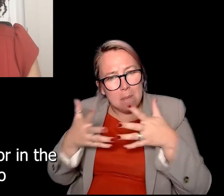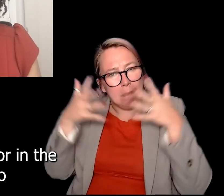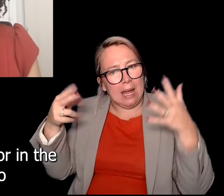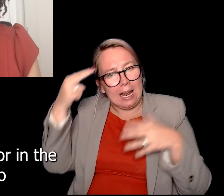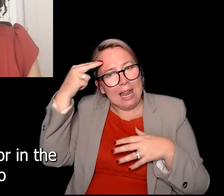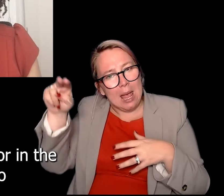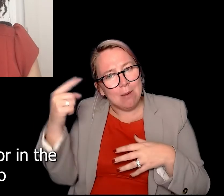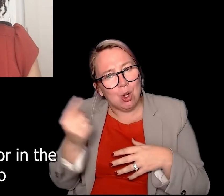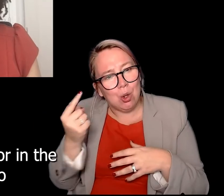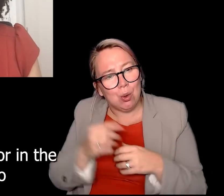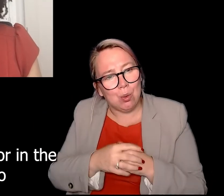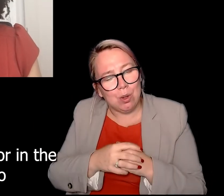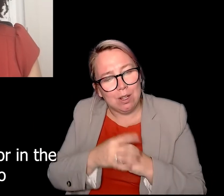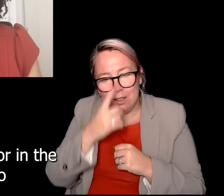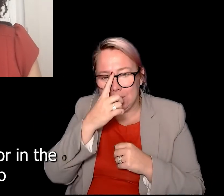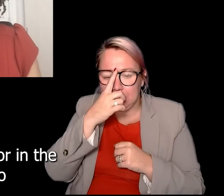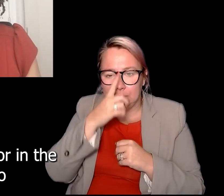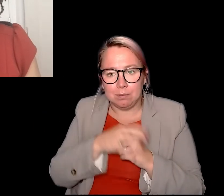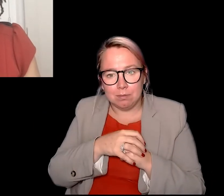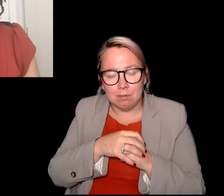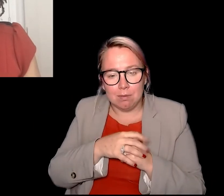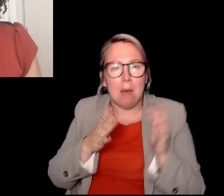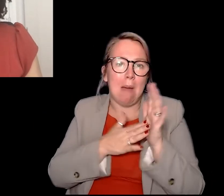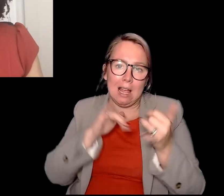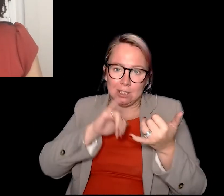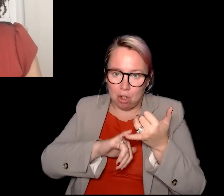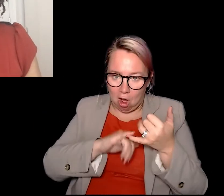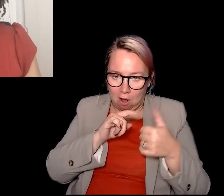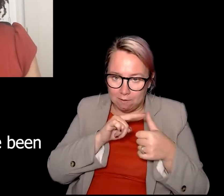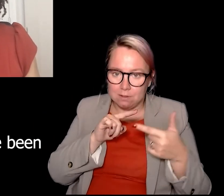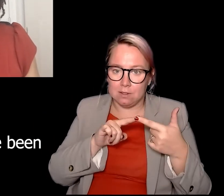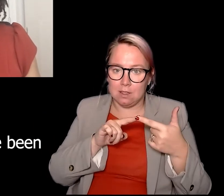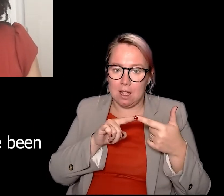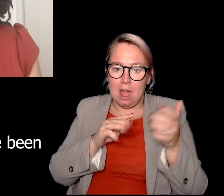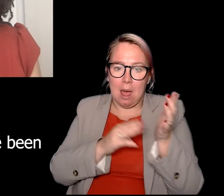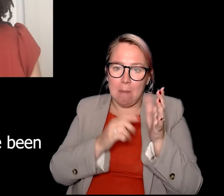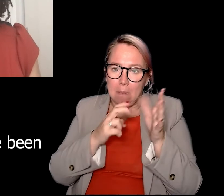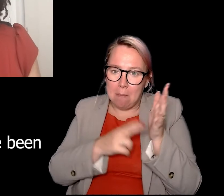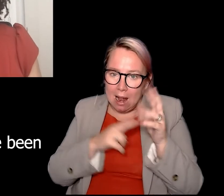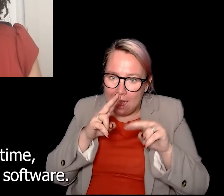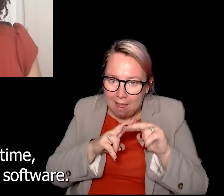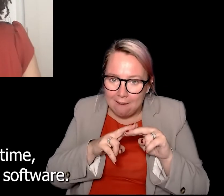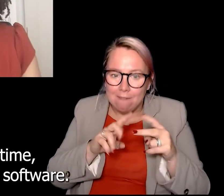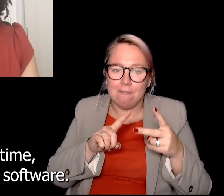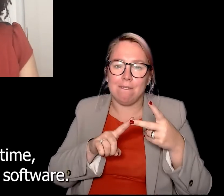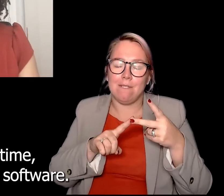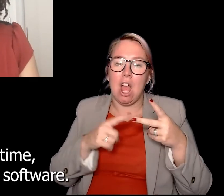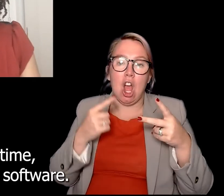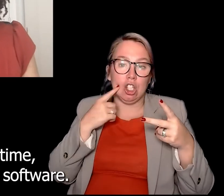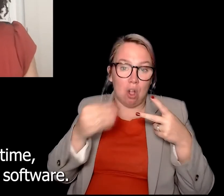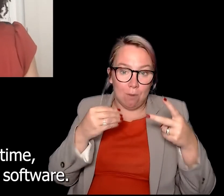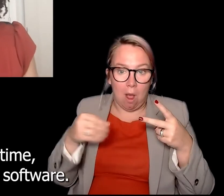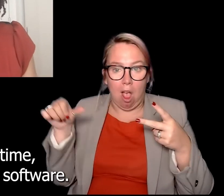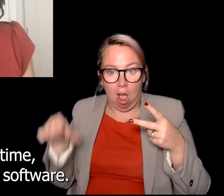Who else have you worked for in the kind of the big tech space, just so we get that right? So I've been at Microsoft. I've been, at